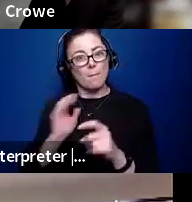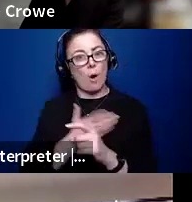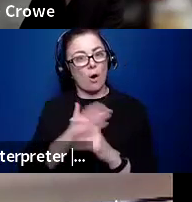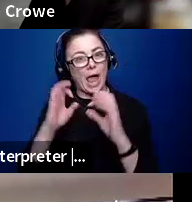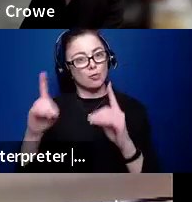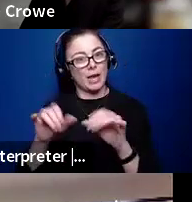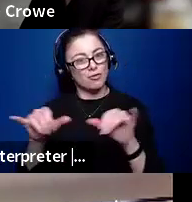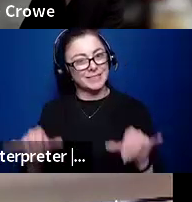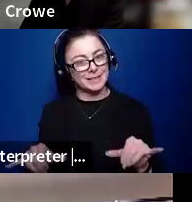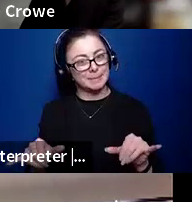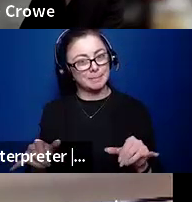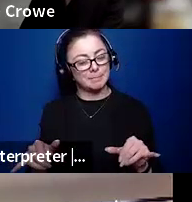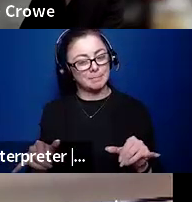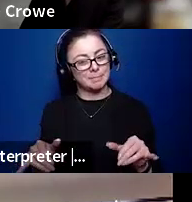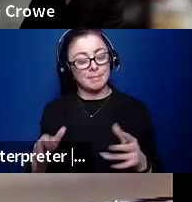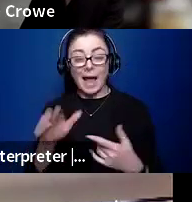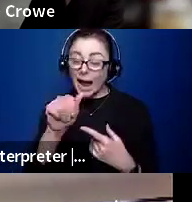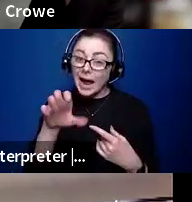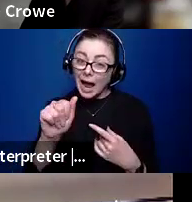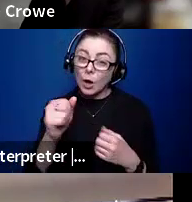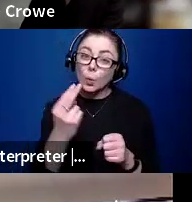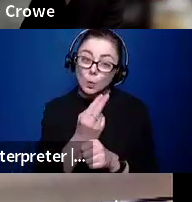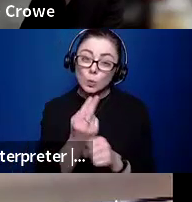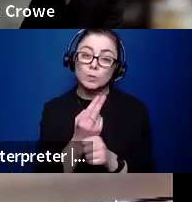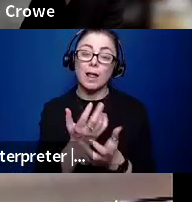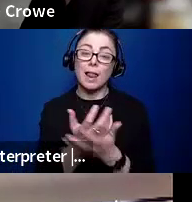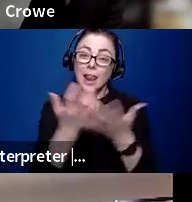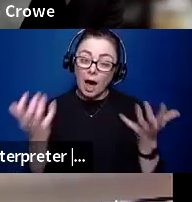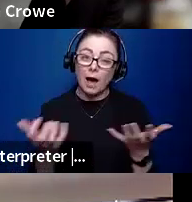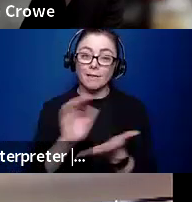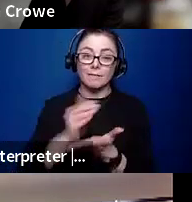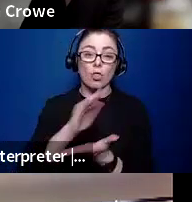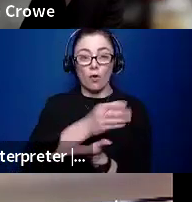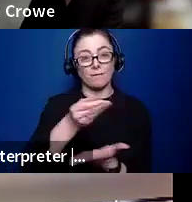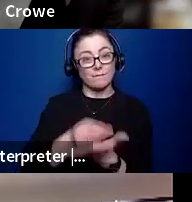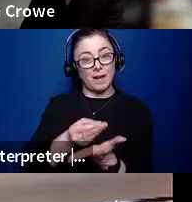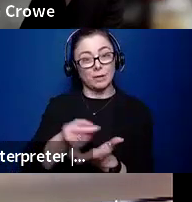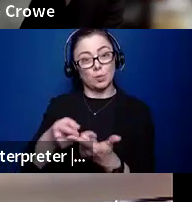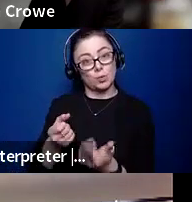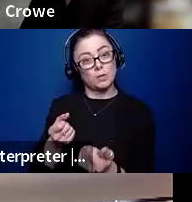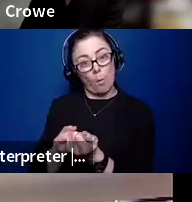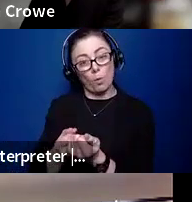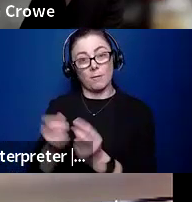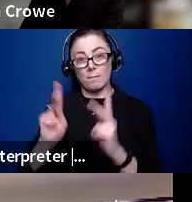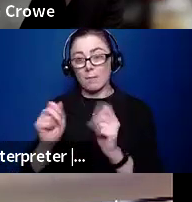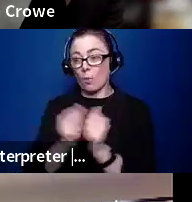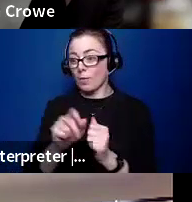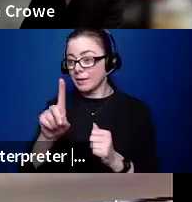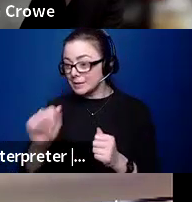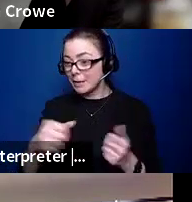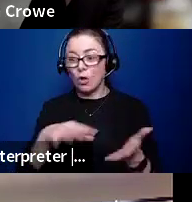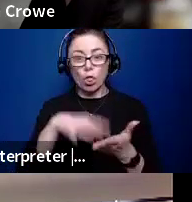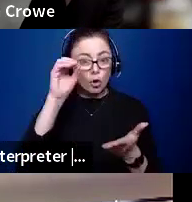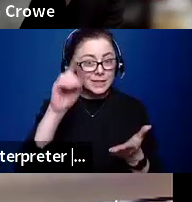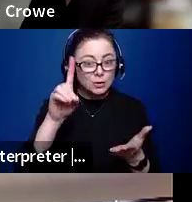And the AEAs use a very large chunk of their funding to support children and students with disabilities, learning disorders, and